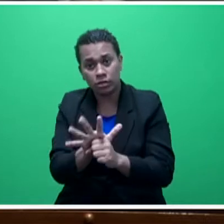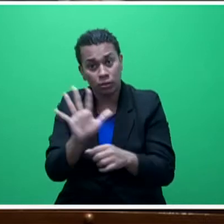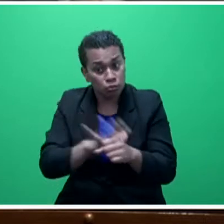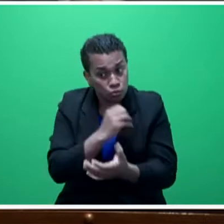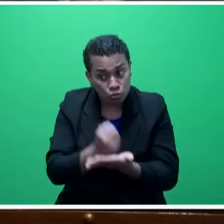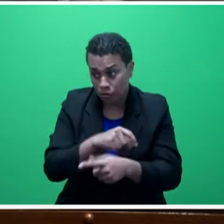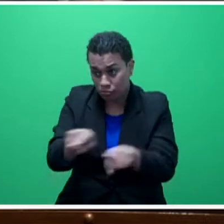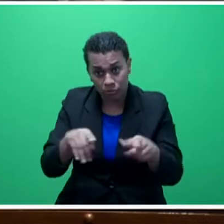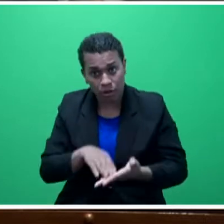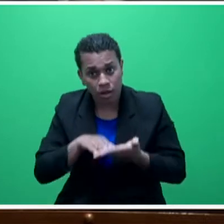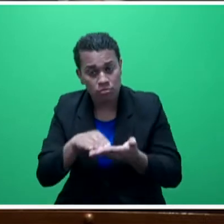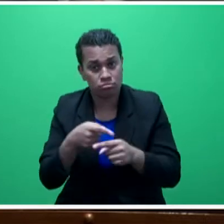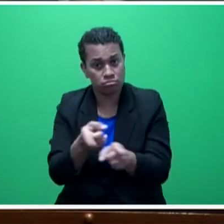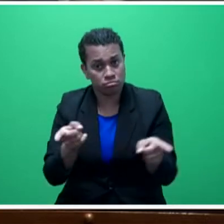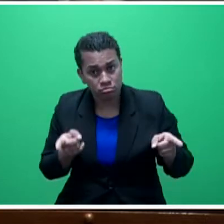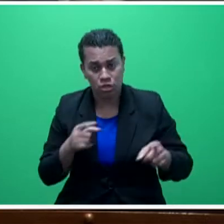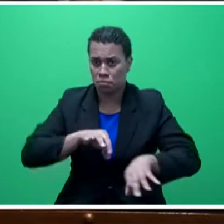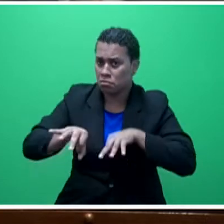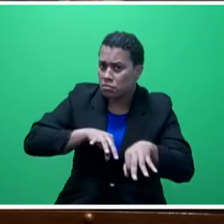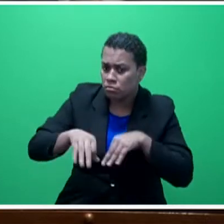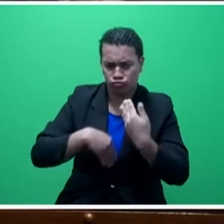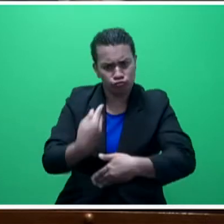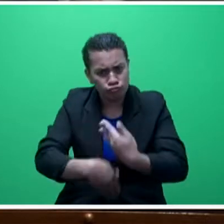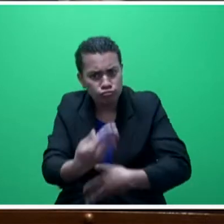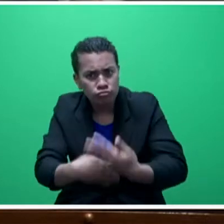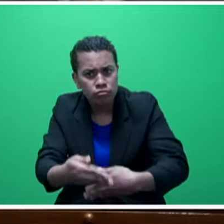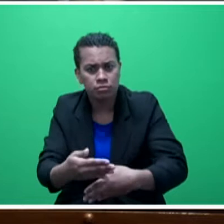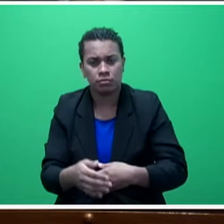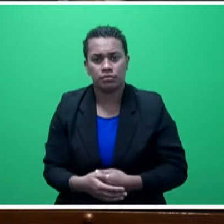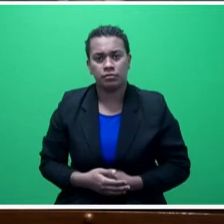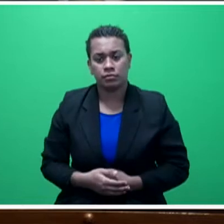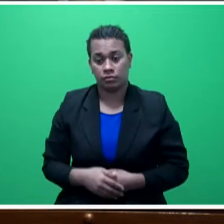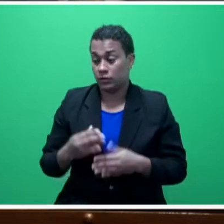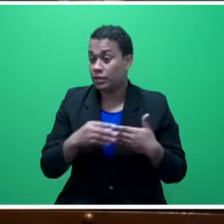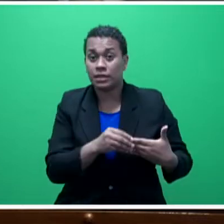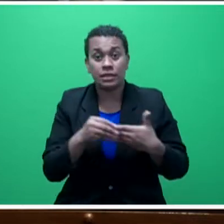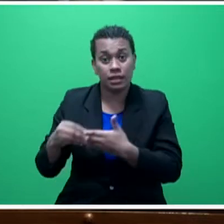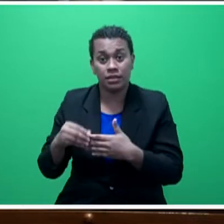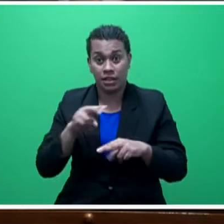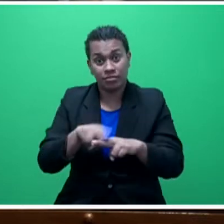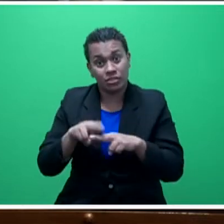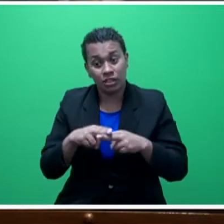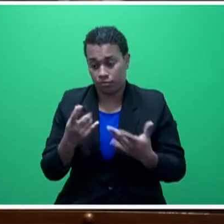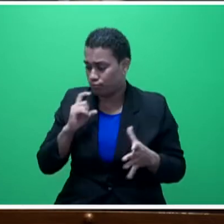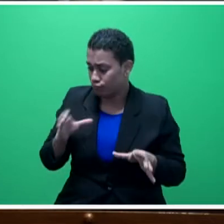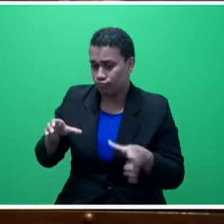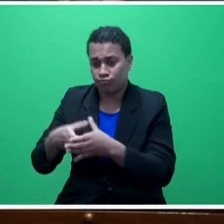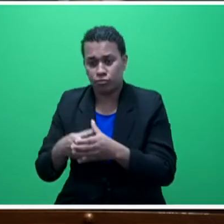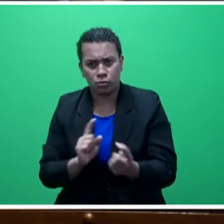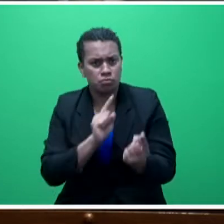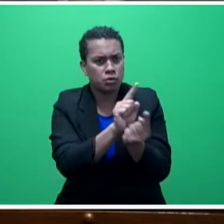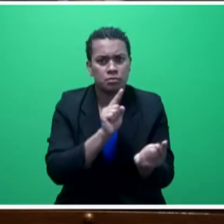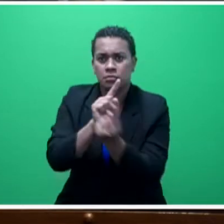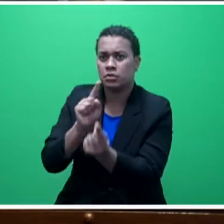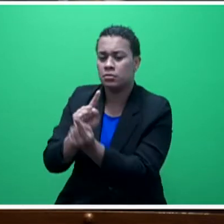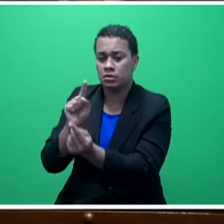of activity in our economy. Our leaders have managed to meet and collaborate with businesses and financial institutions